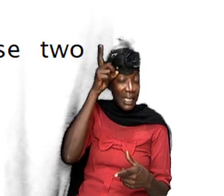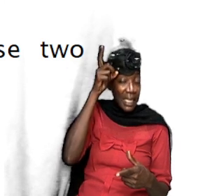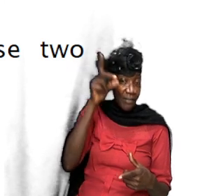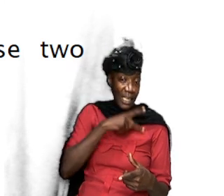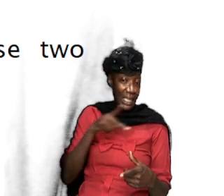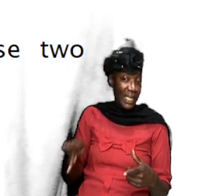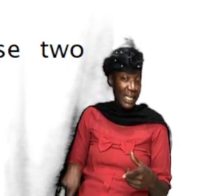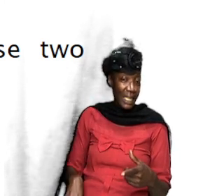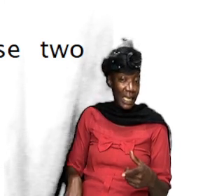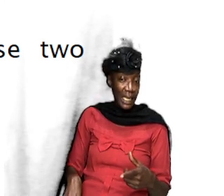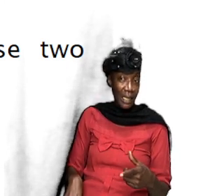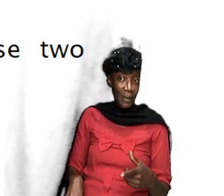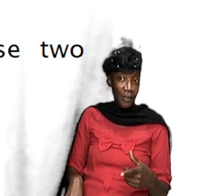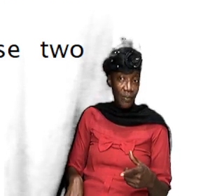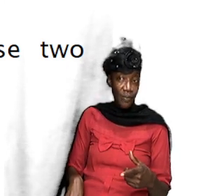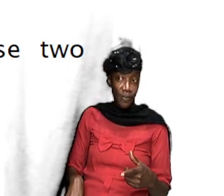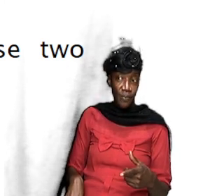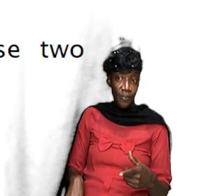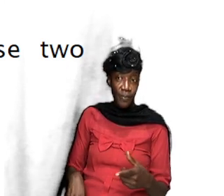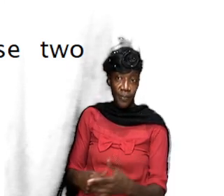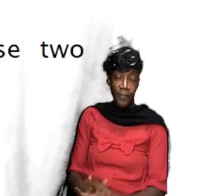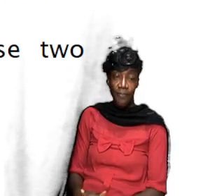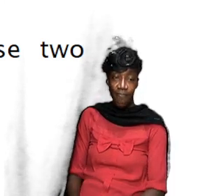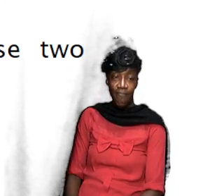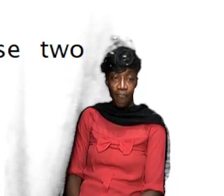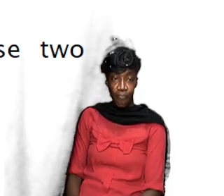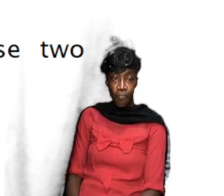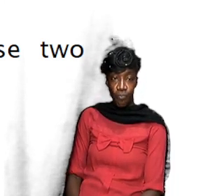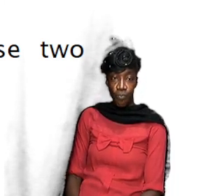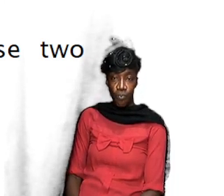We can learn a lot by looking at their life.